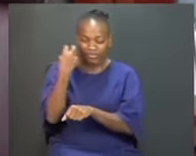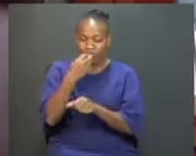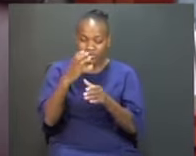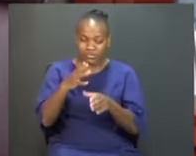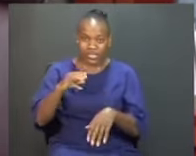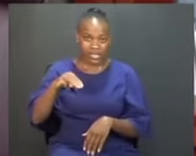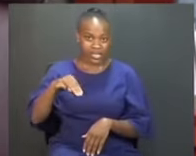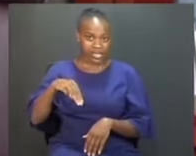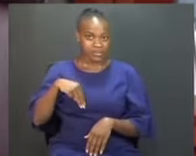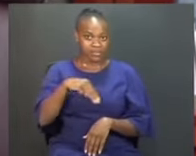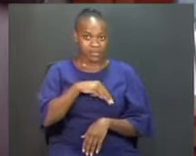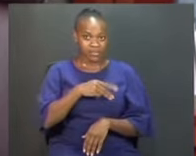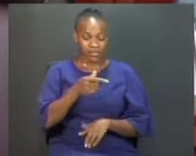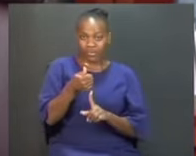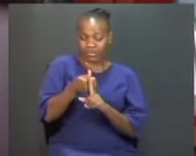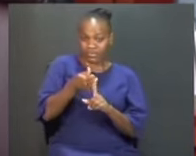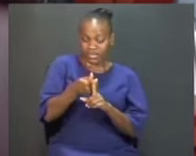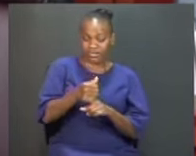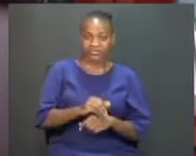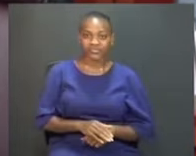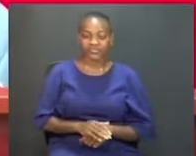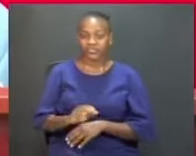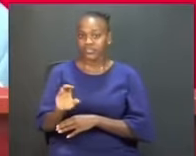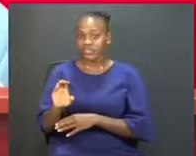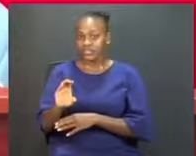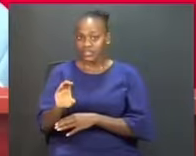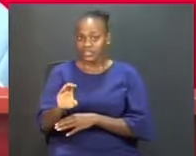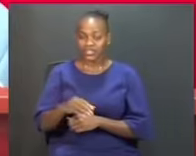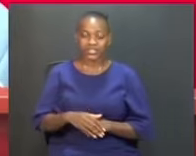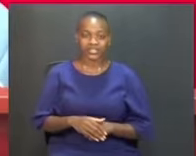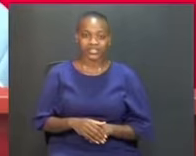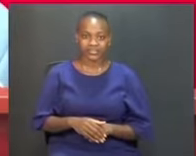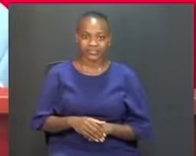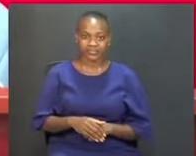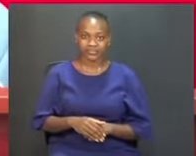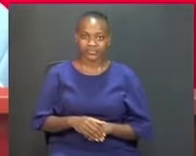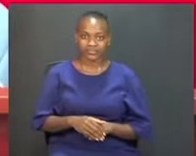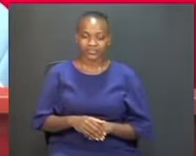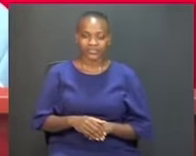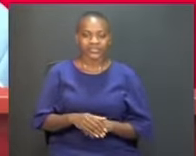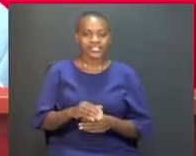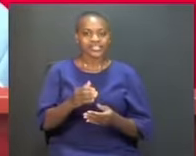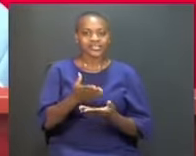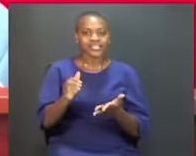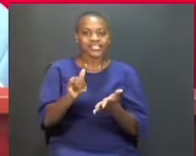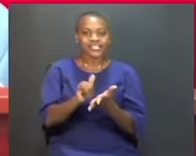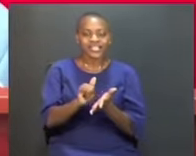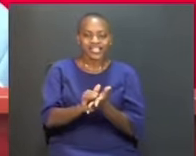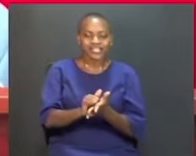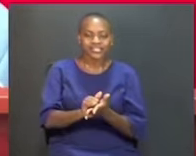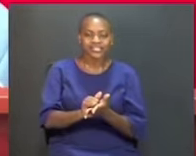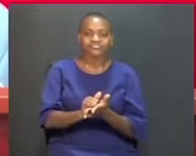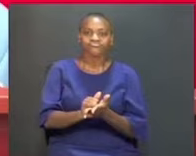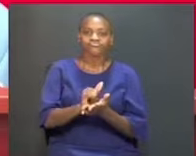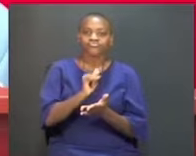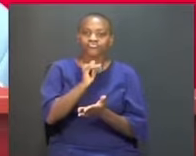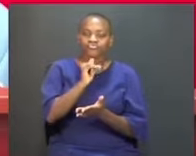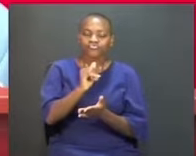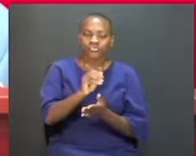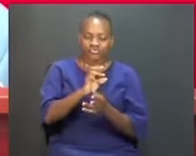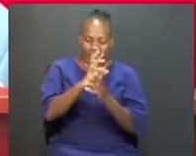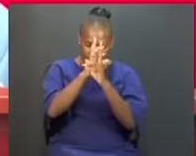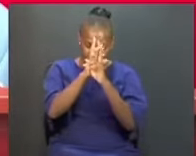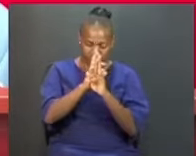the officer, and C, affronts the dignity of Parliament, or